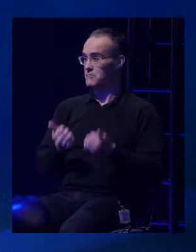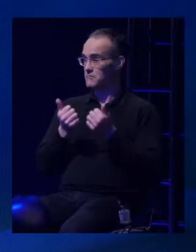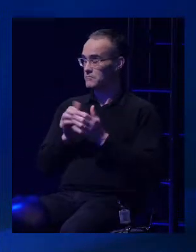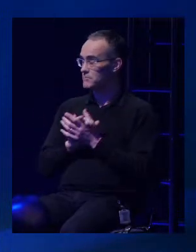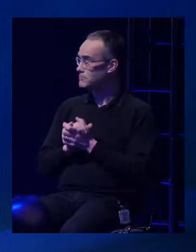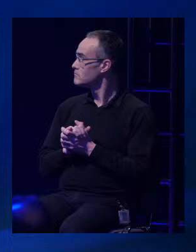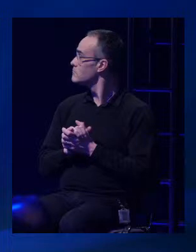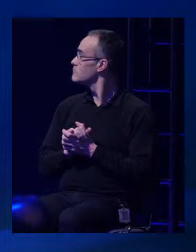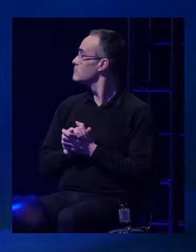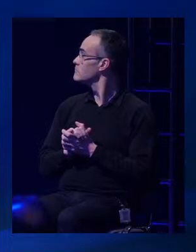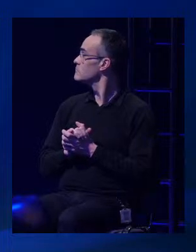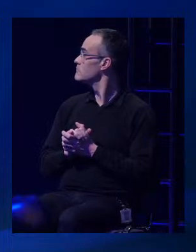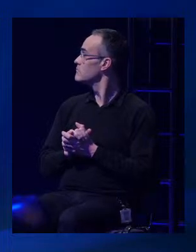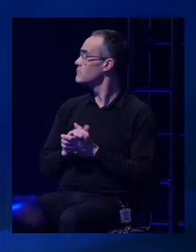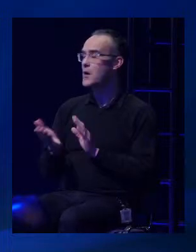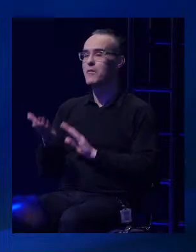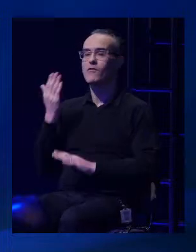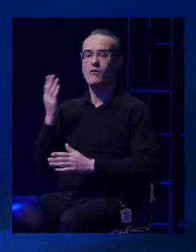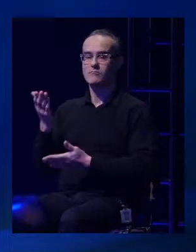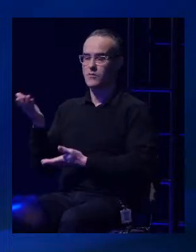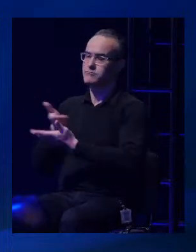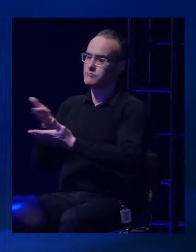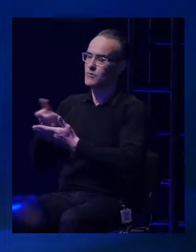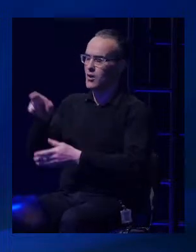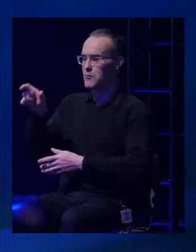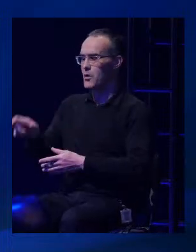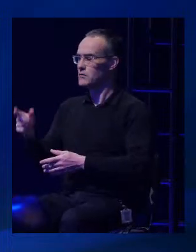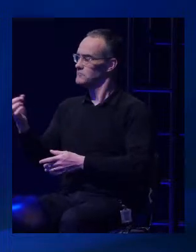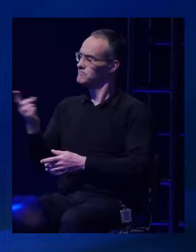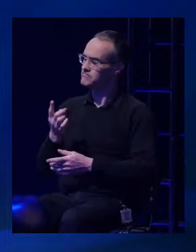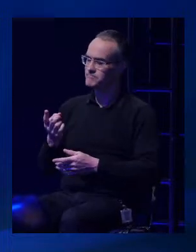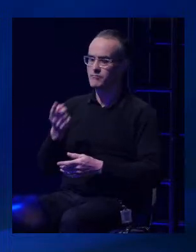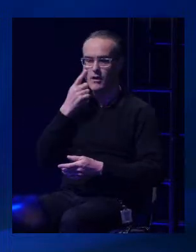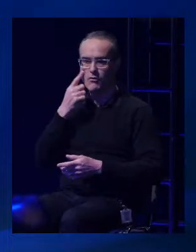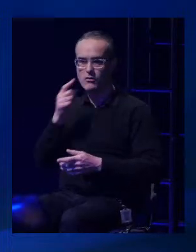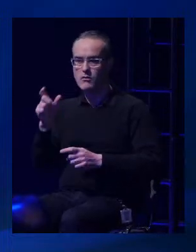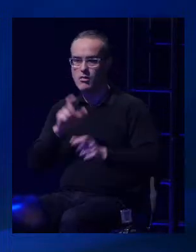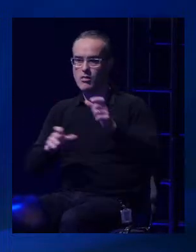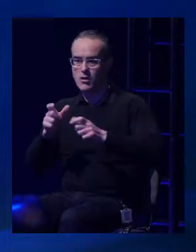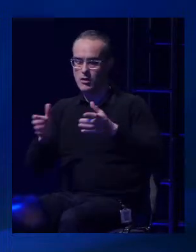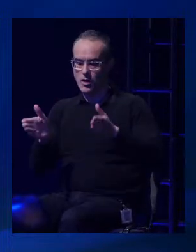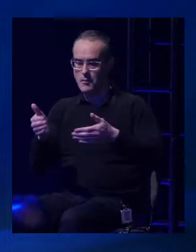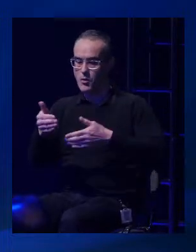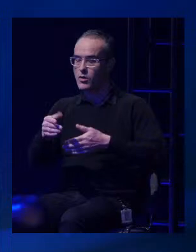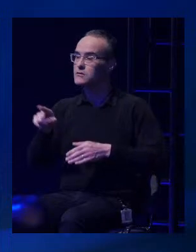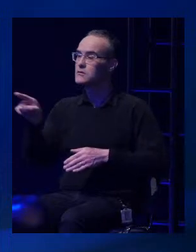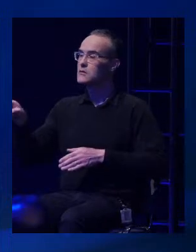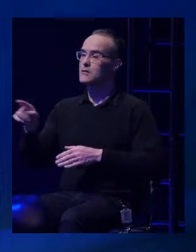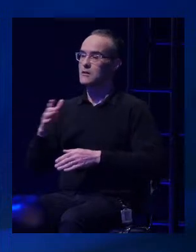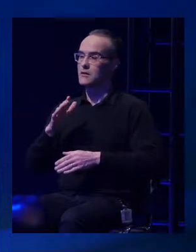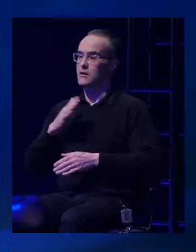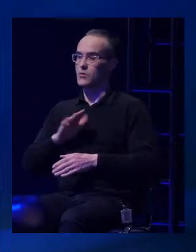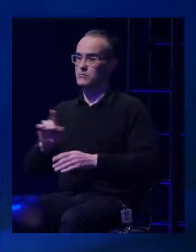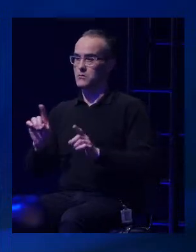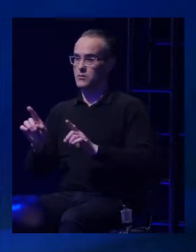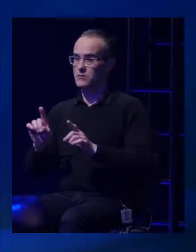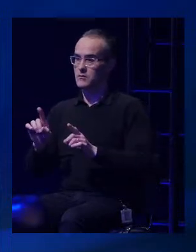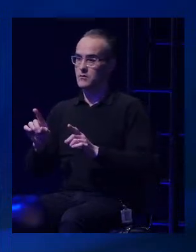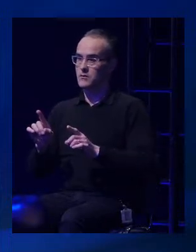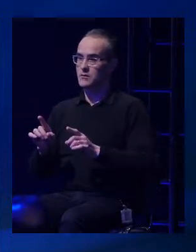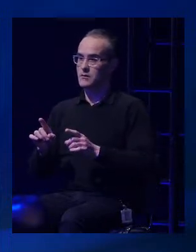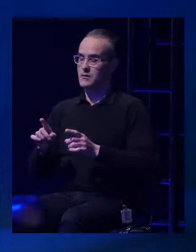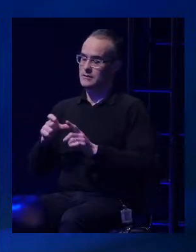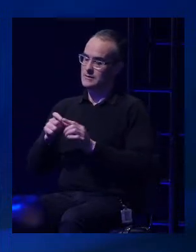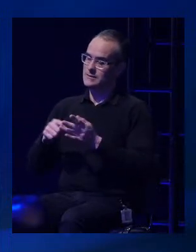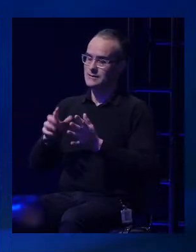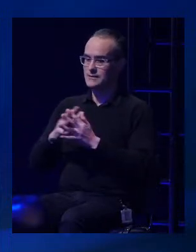talking to somebody earlier on who came to the booth to look at ColorBox, and the main consideration they had was being able to down convert. So we don't